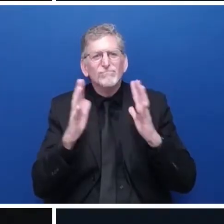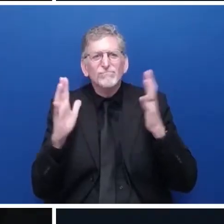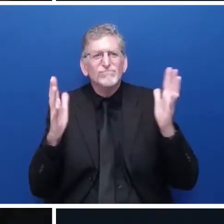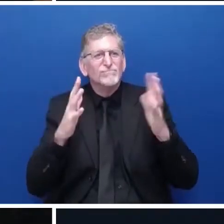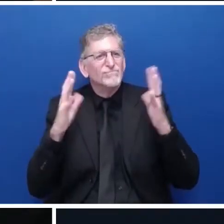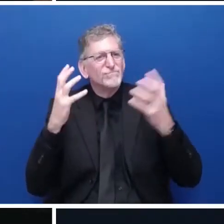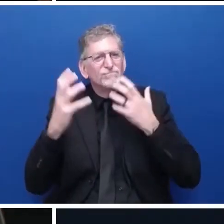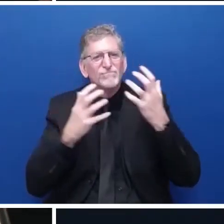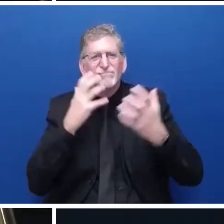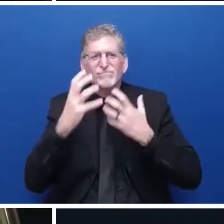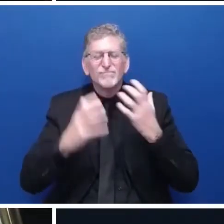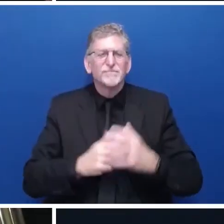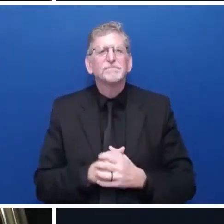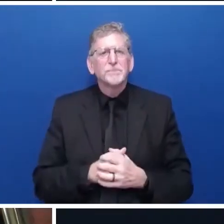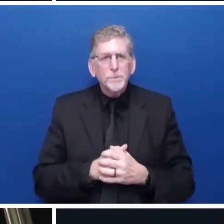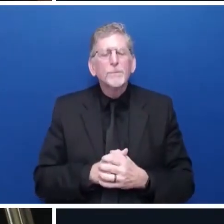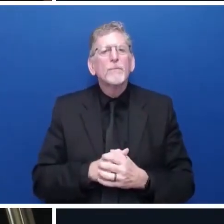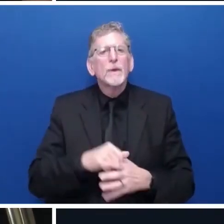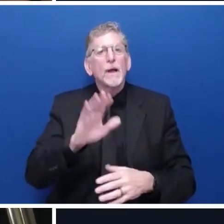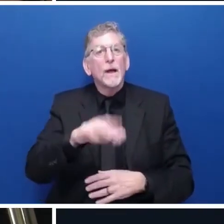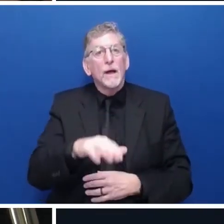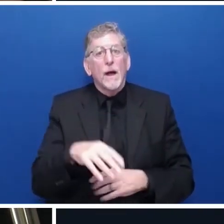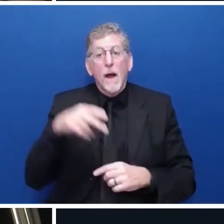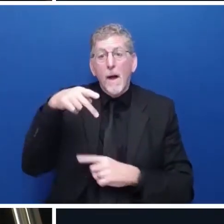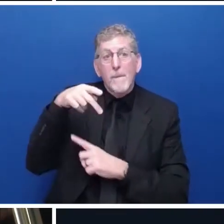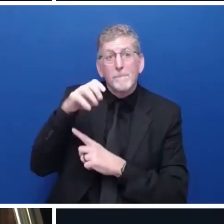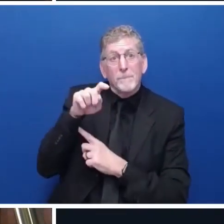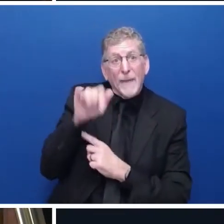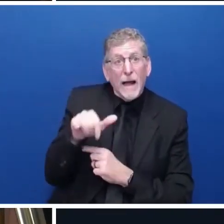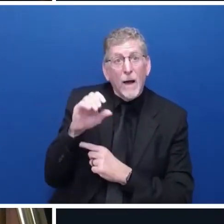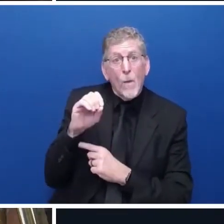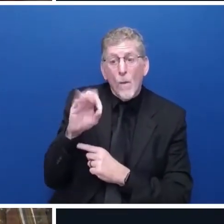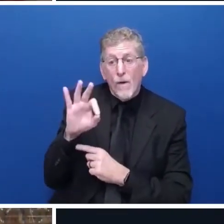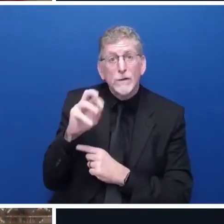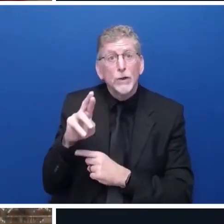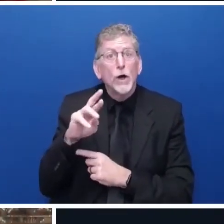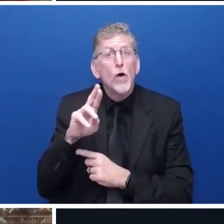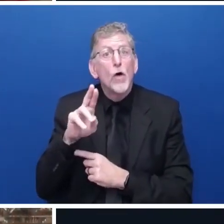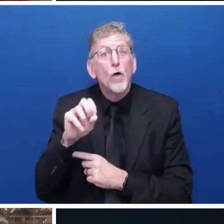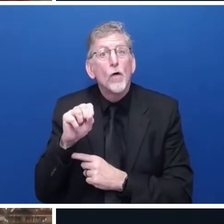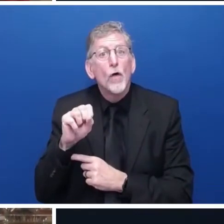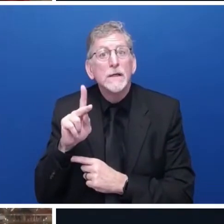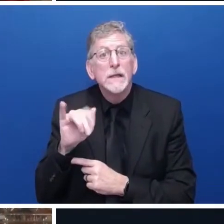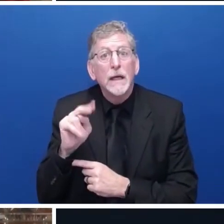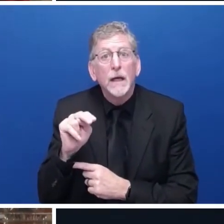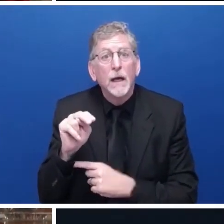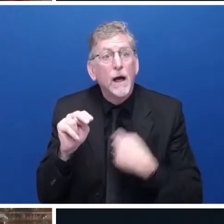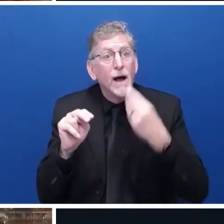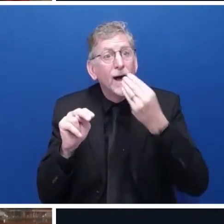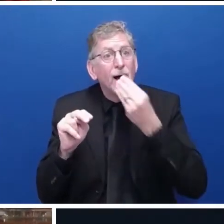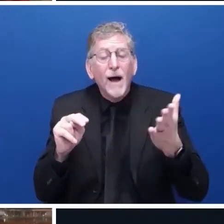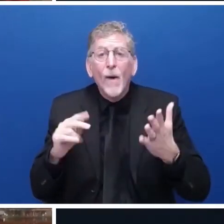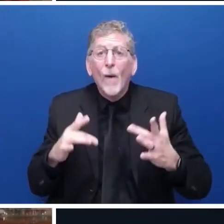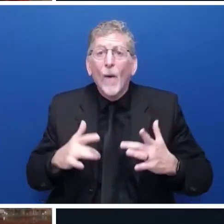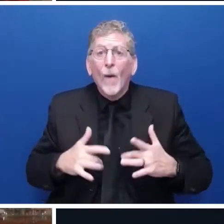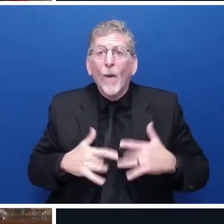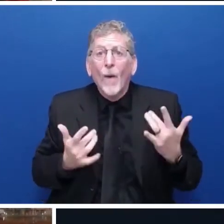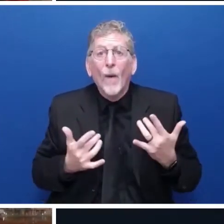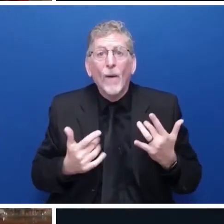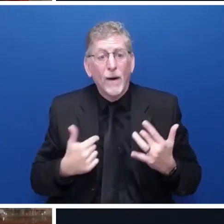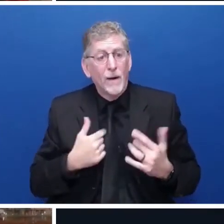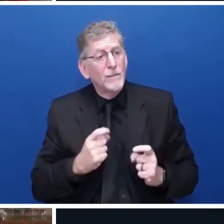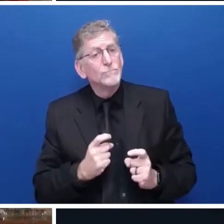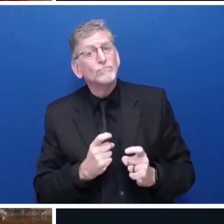And Petty Officer Ruskin, I'm pleased to inform you that I am now awarding you the Legion